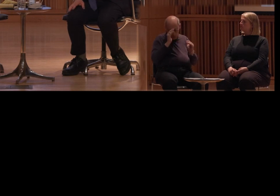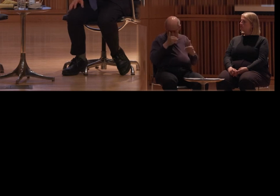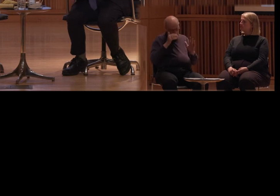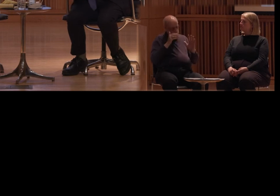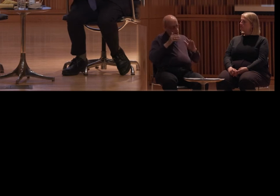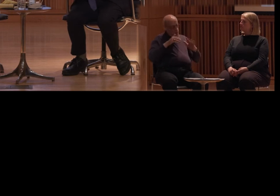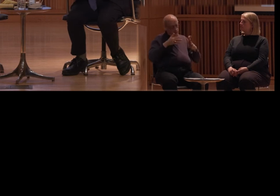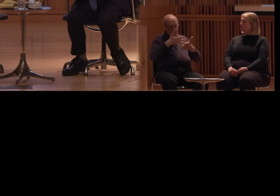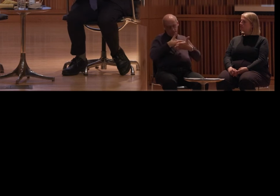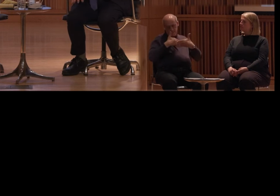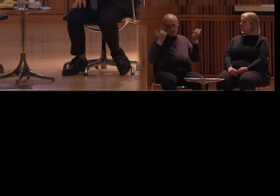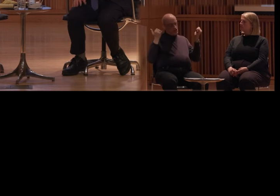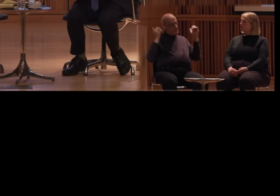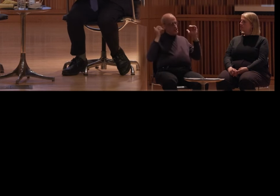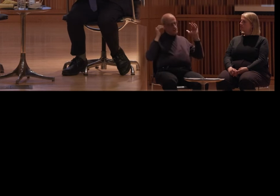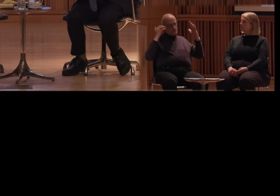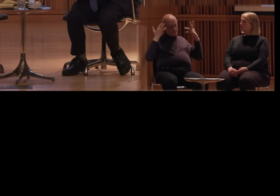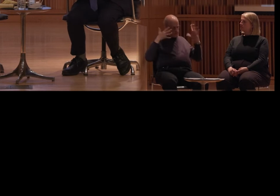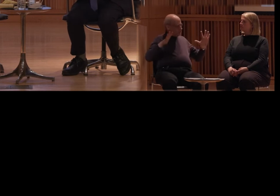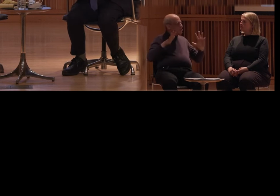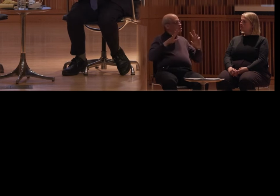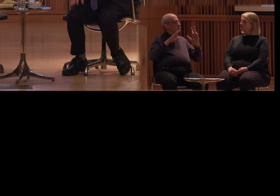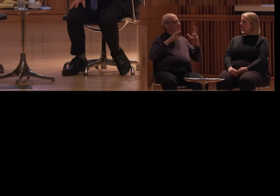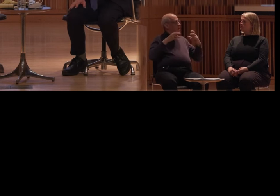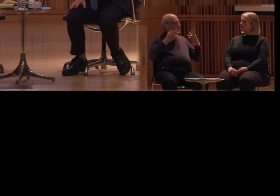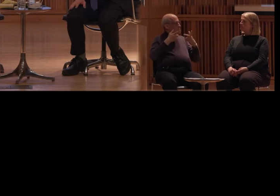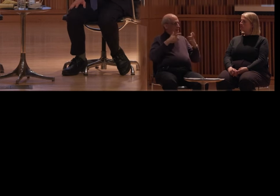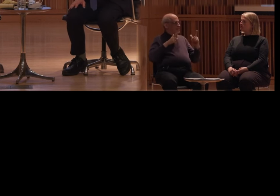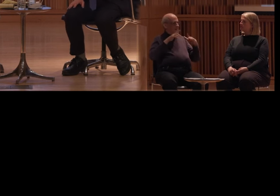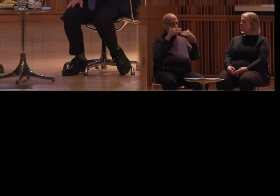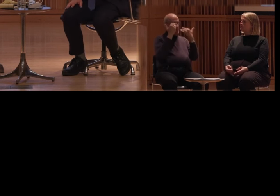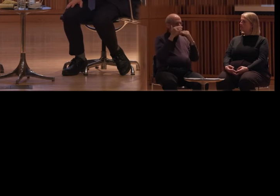to mask-wearing orders or limiting social activity, etc.